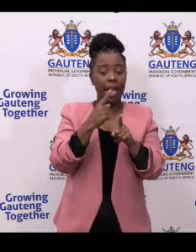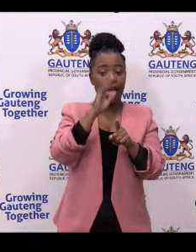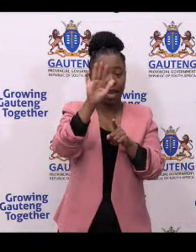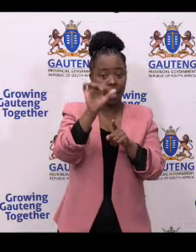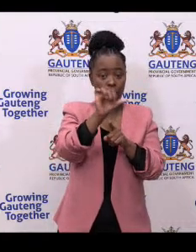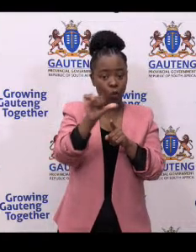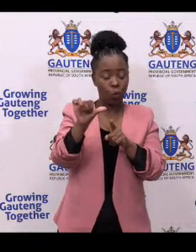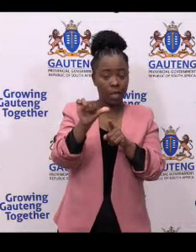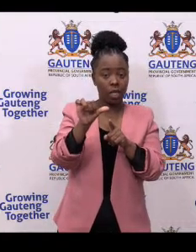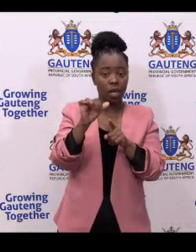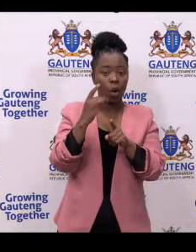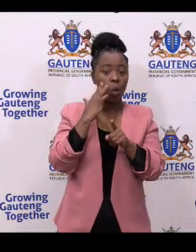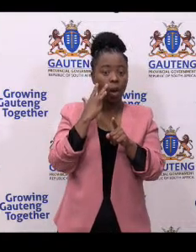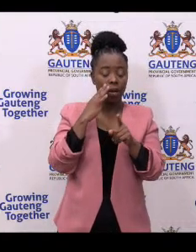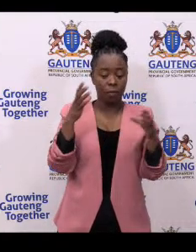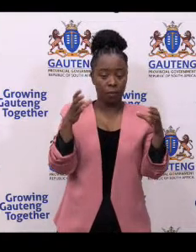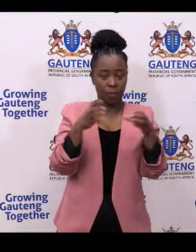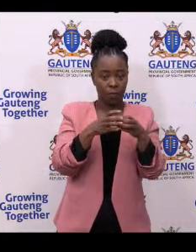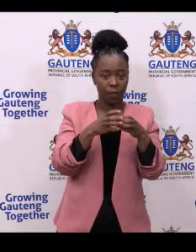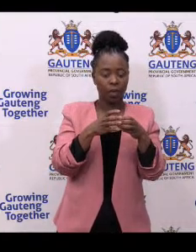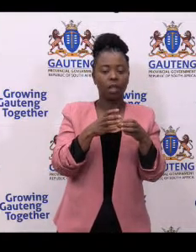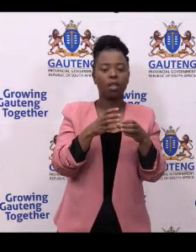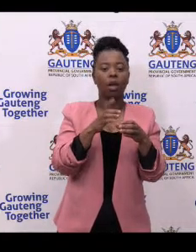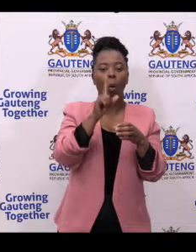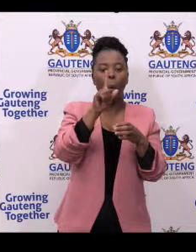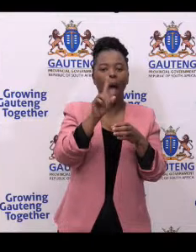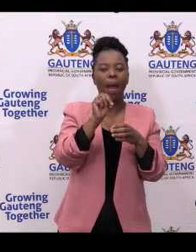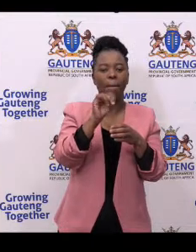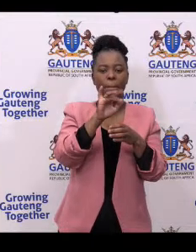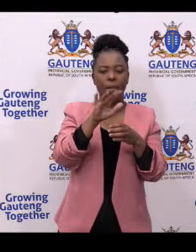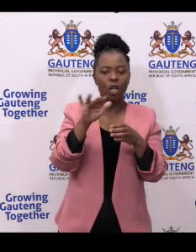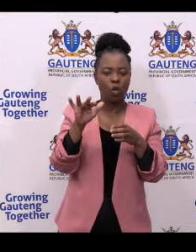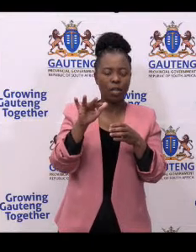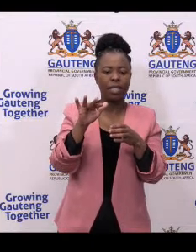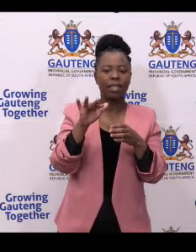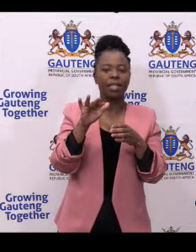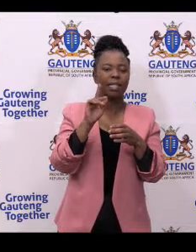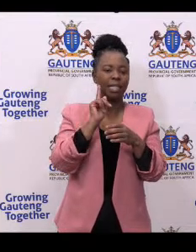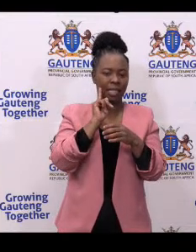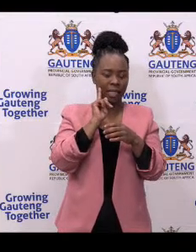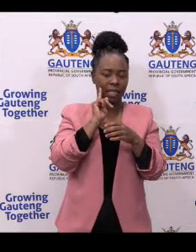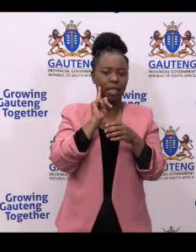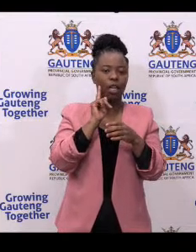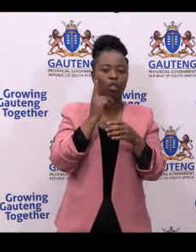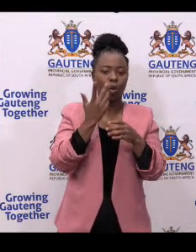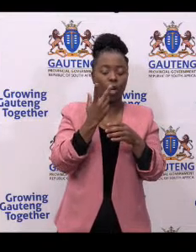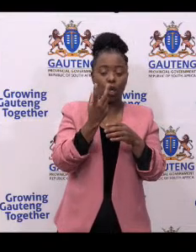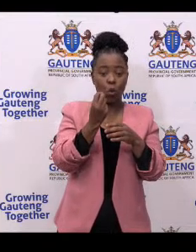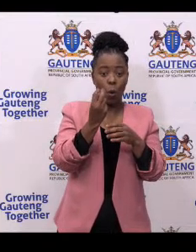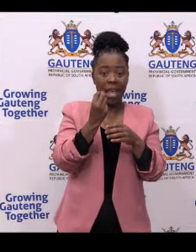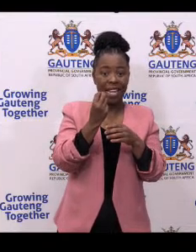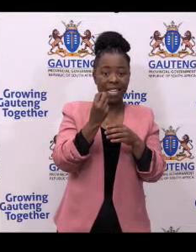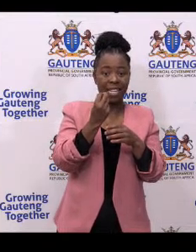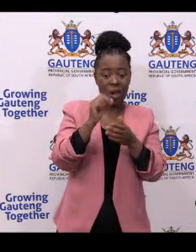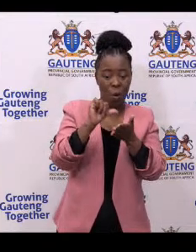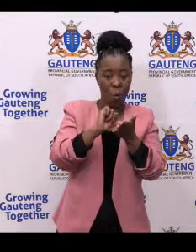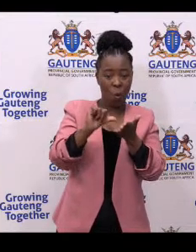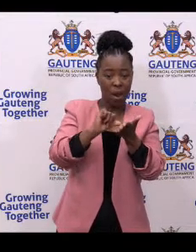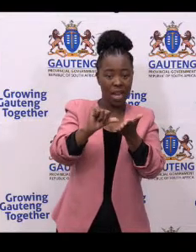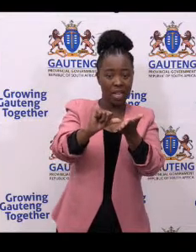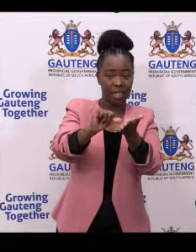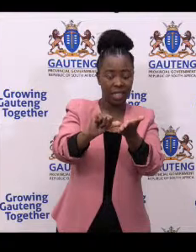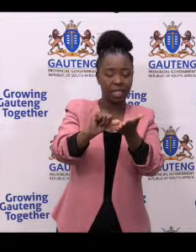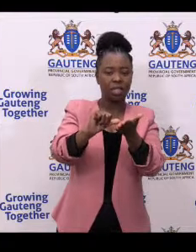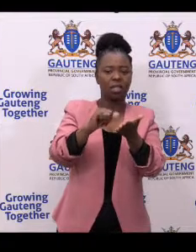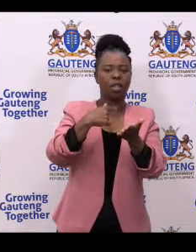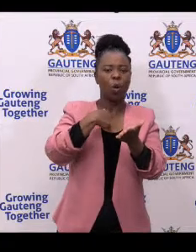we will clearly be over 1 million tests, which will be a very big milestone. that in 20 weeks, as a province, we're able